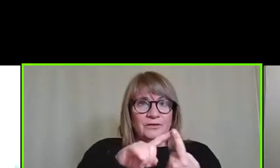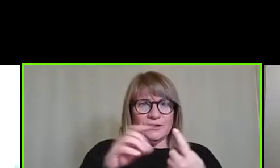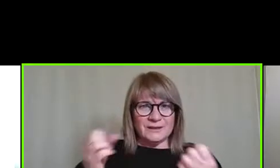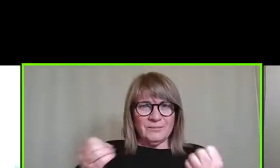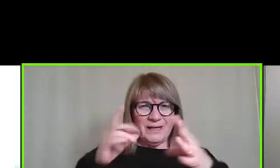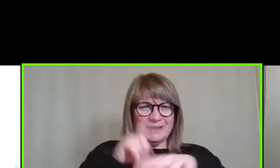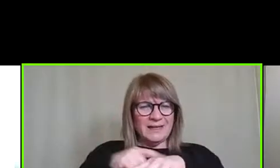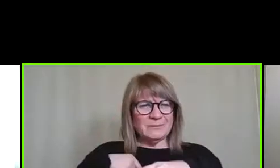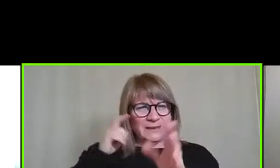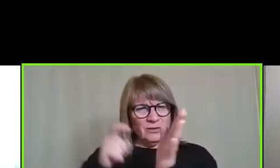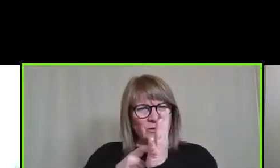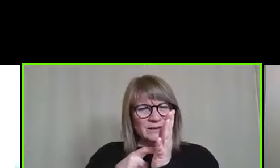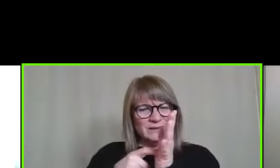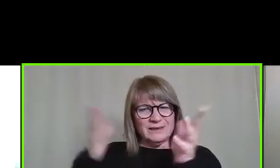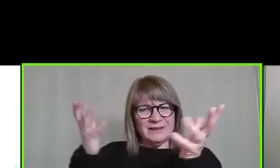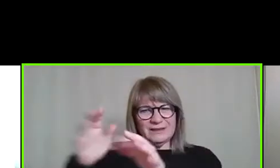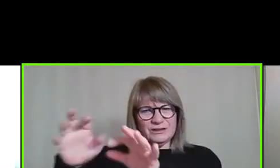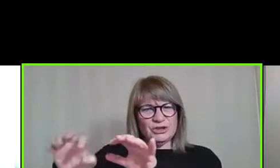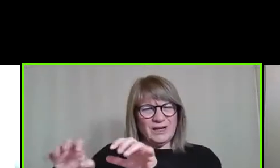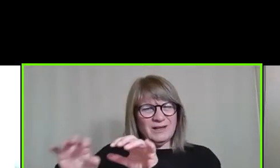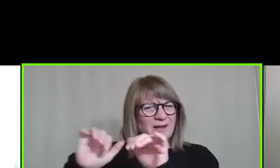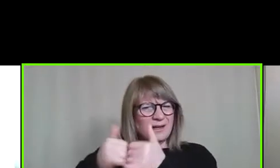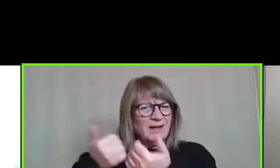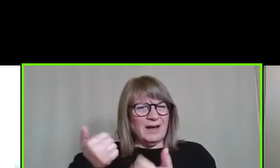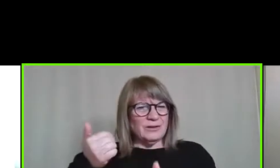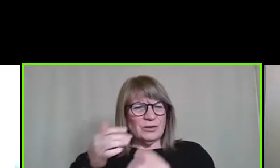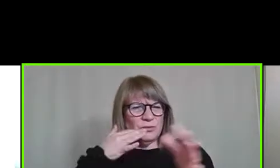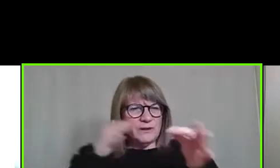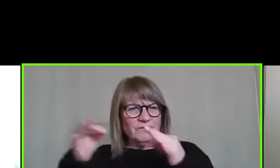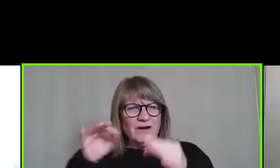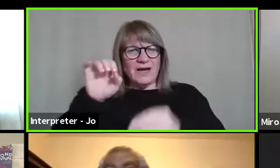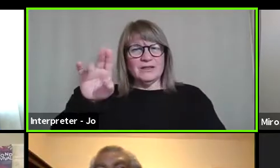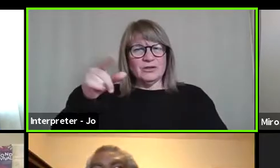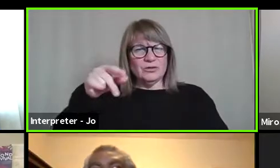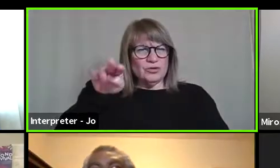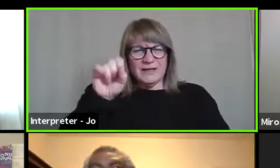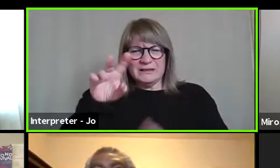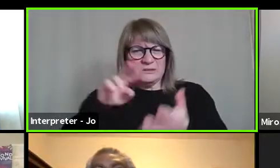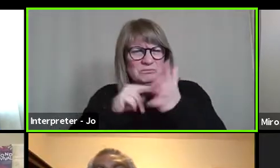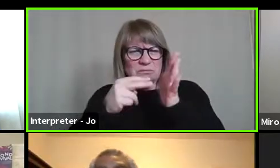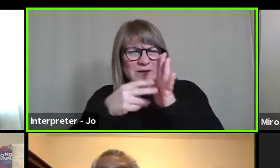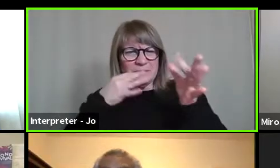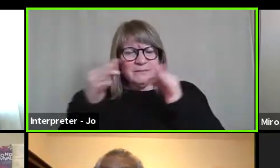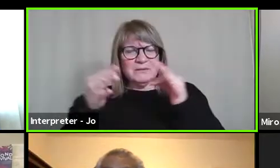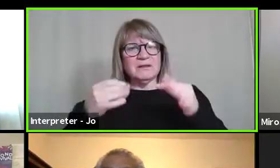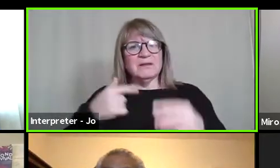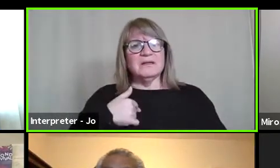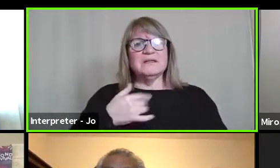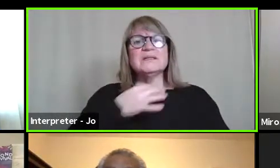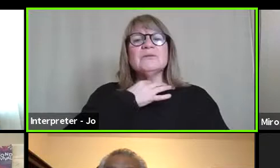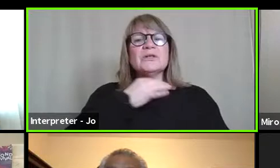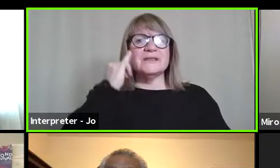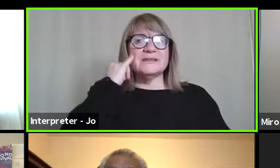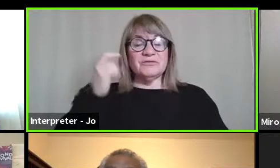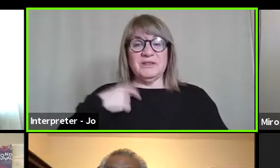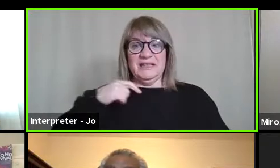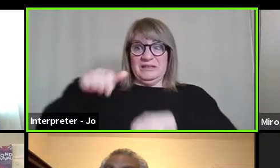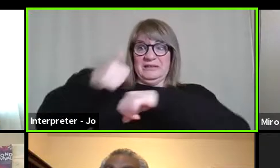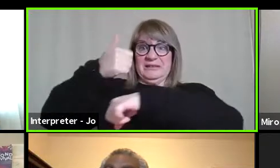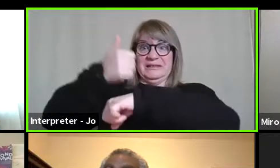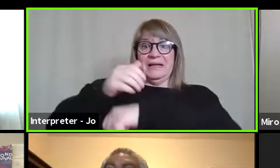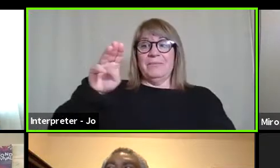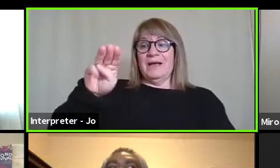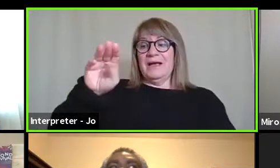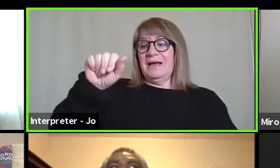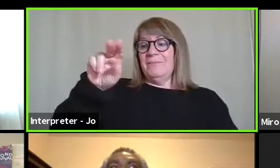questions like well how do we define eugenics what is eugenics and i'm wondering if we need a manifesto or